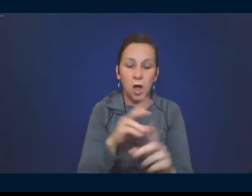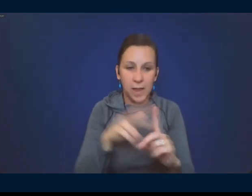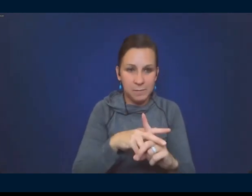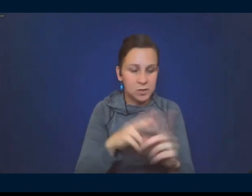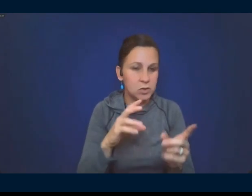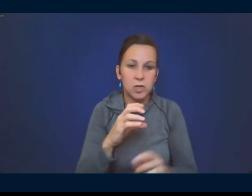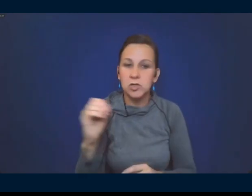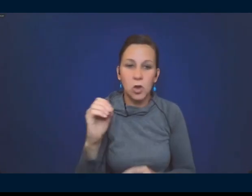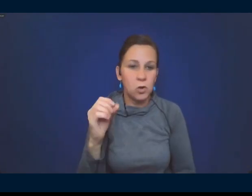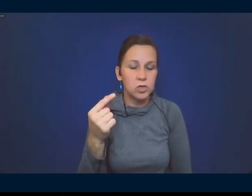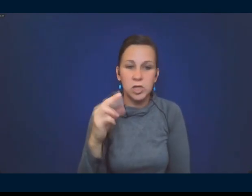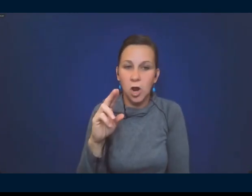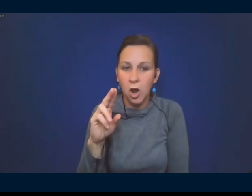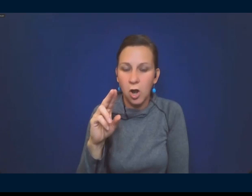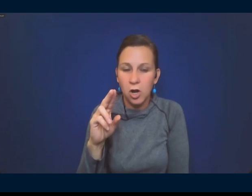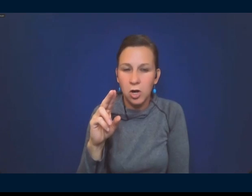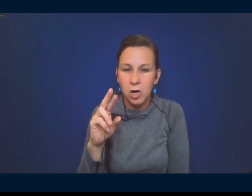there's no,